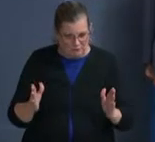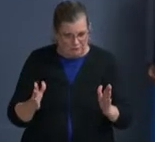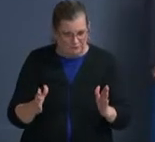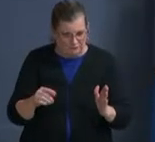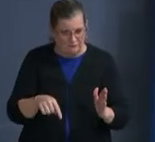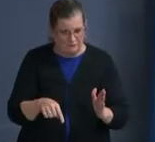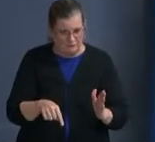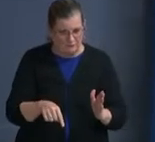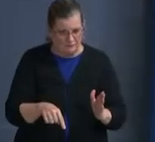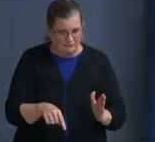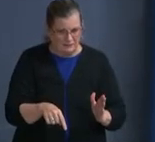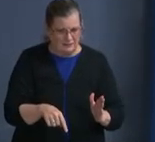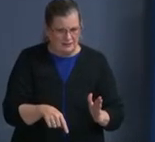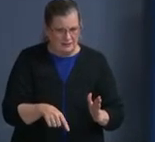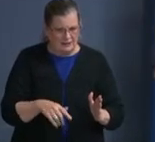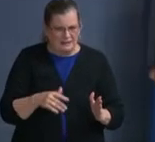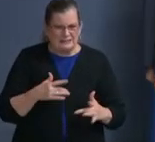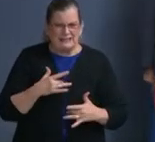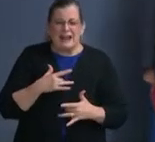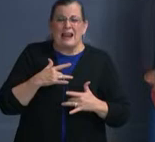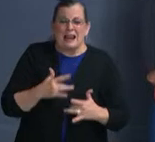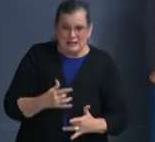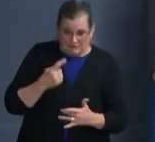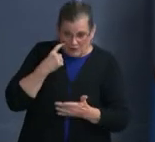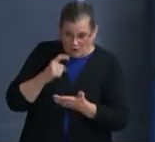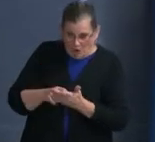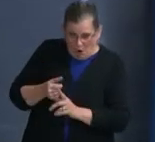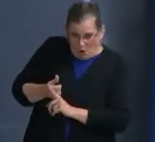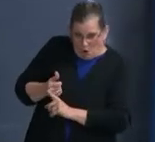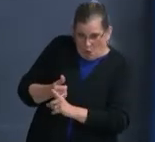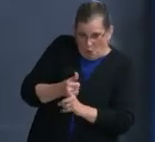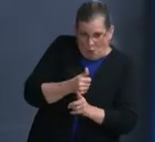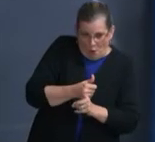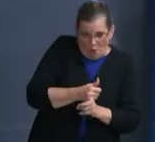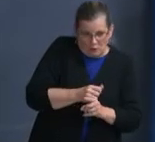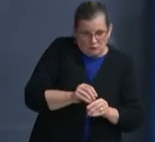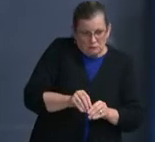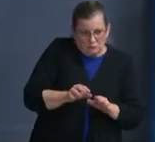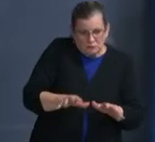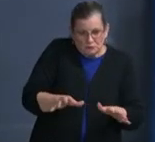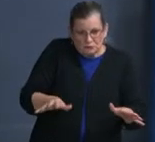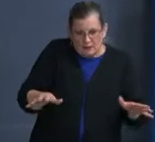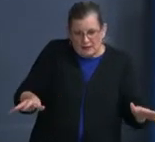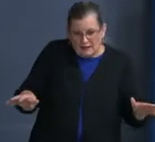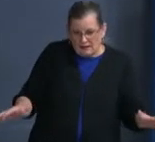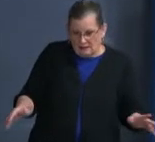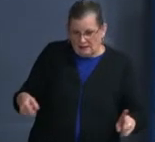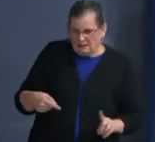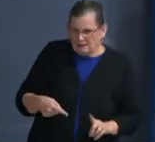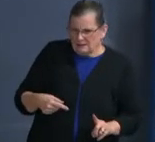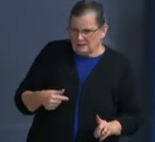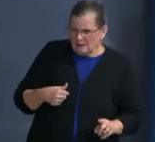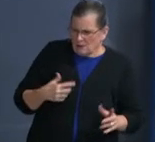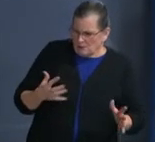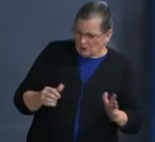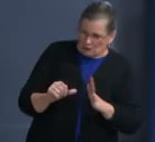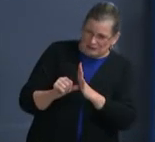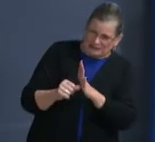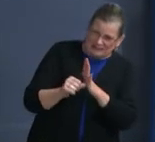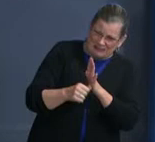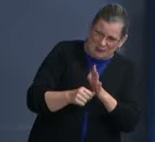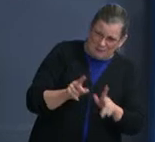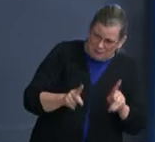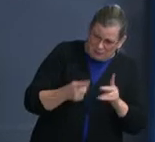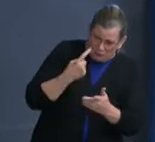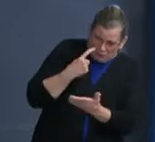identify their own symptoms and are continuing to spread the virus around the community. So I really wanted to make sure that people